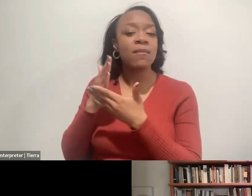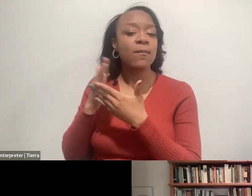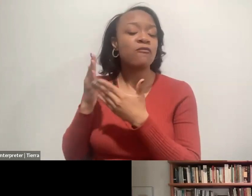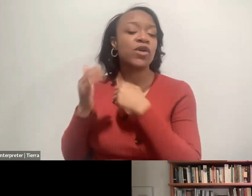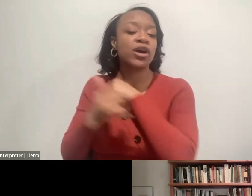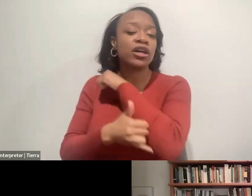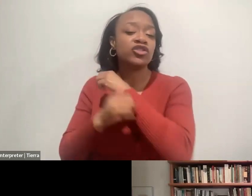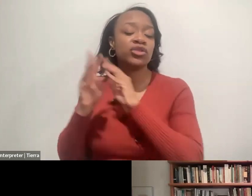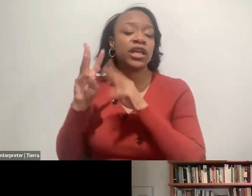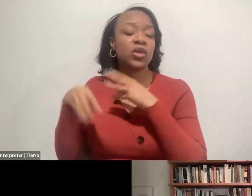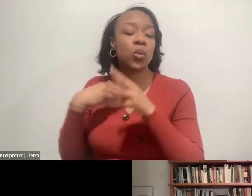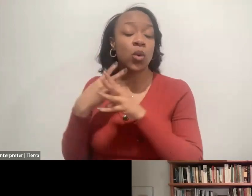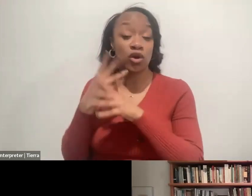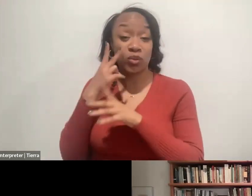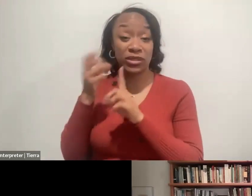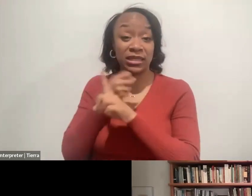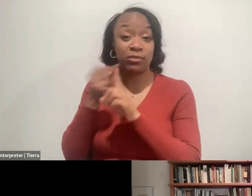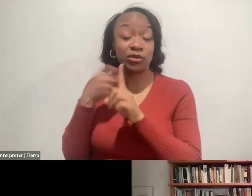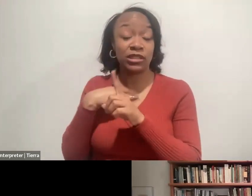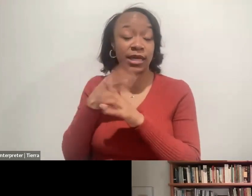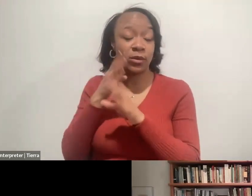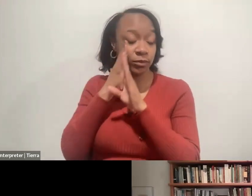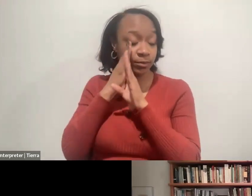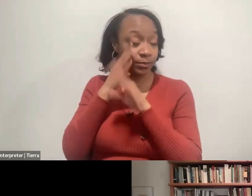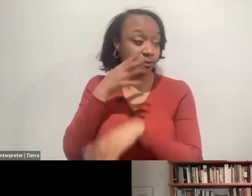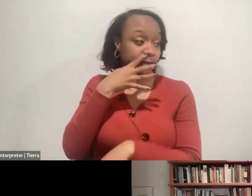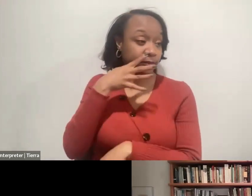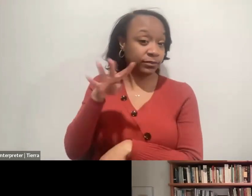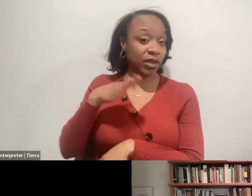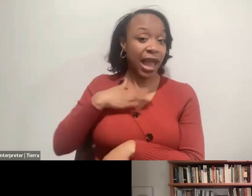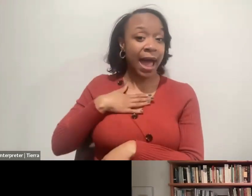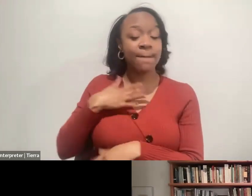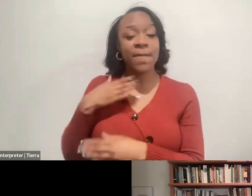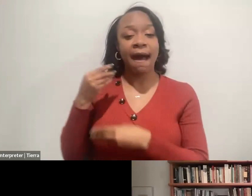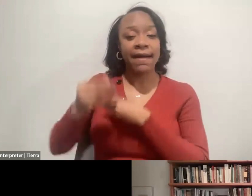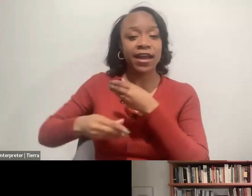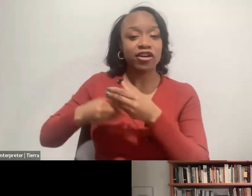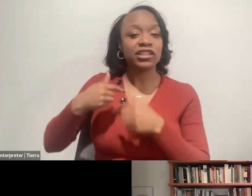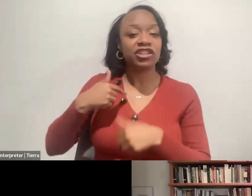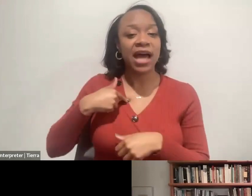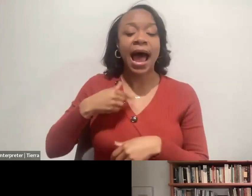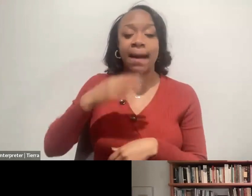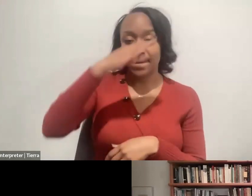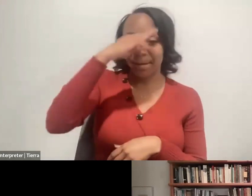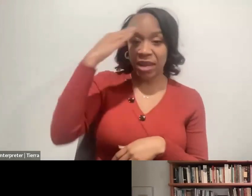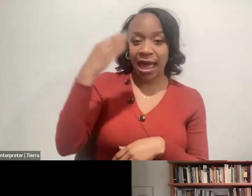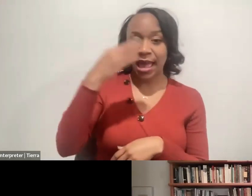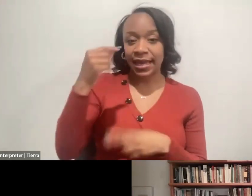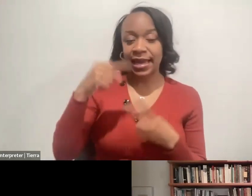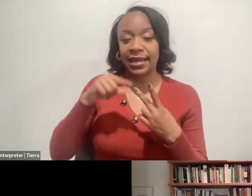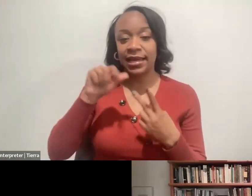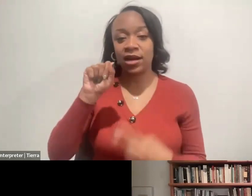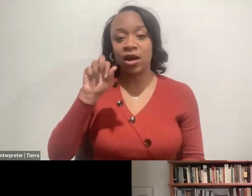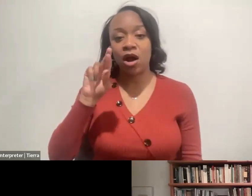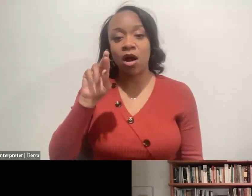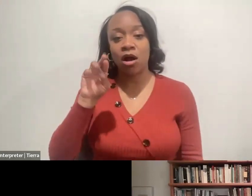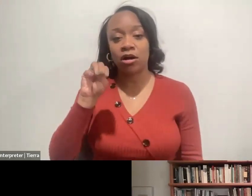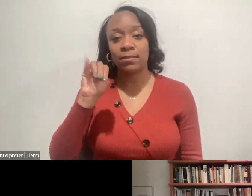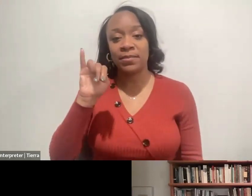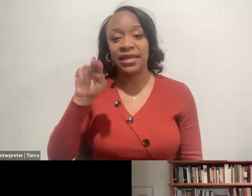eye to. You know, my heritage is both Black and Armenian, and you